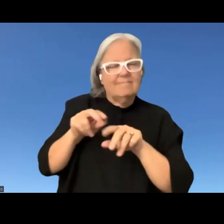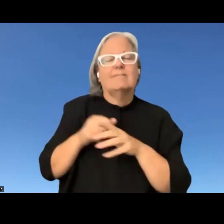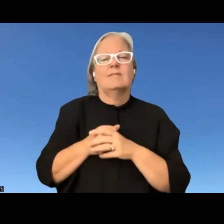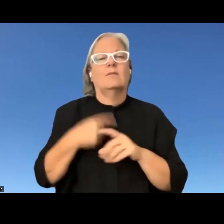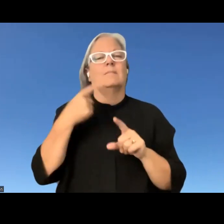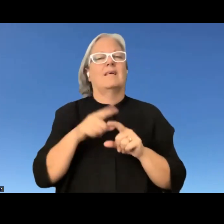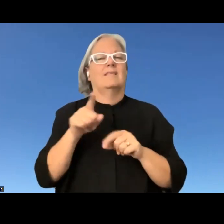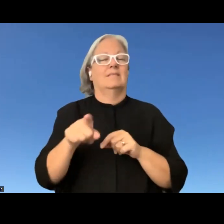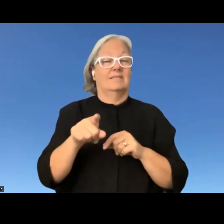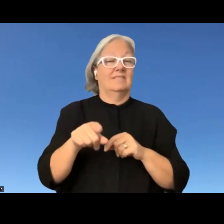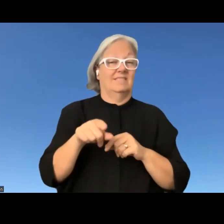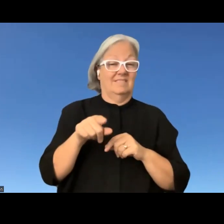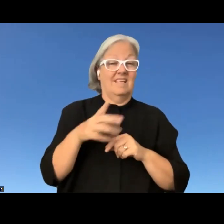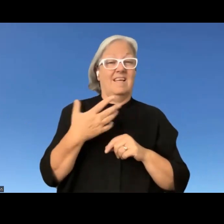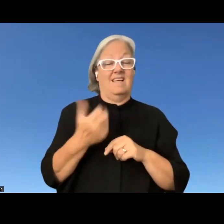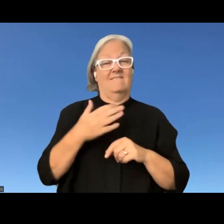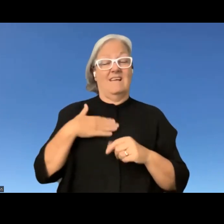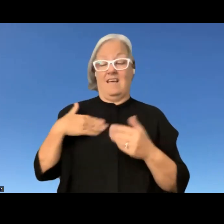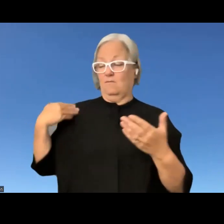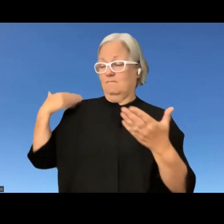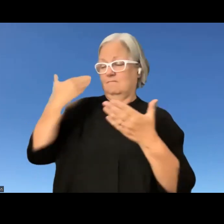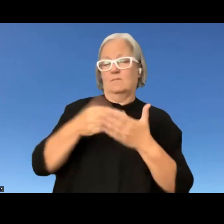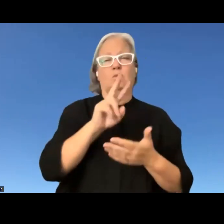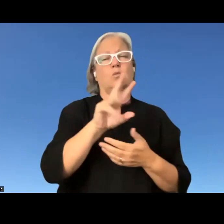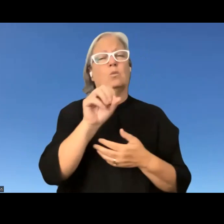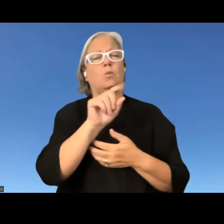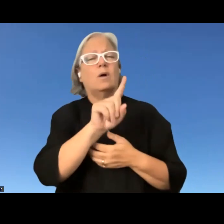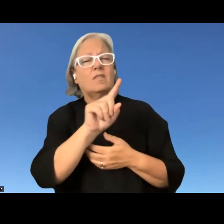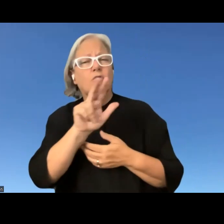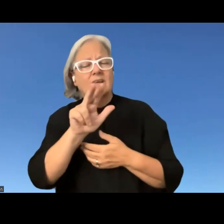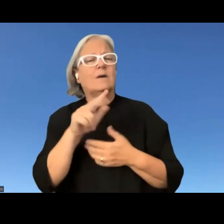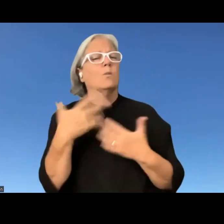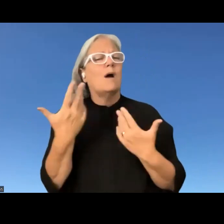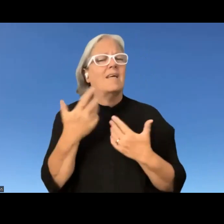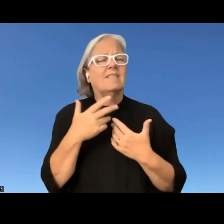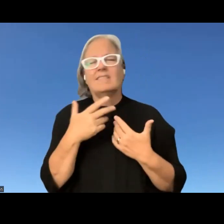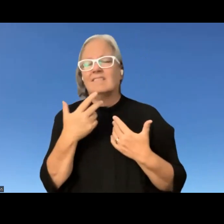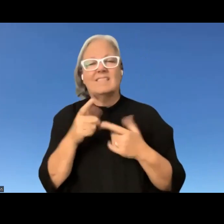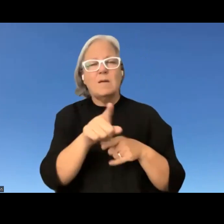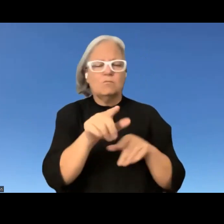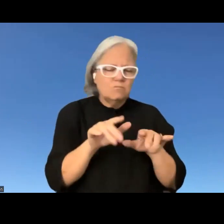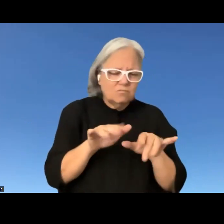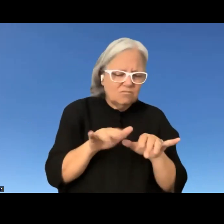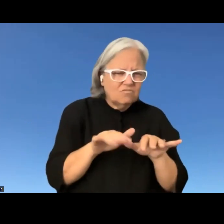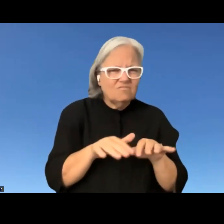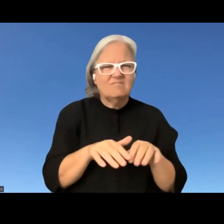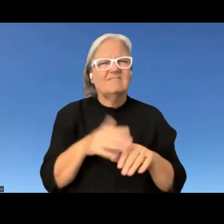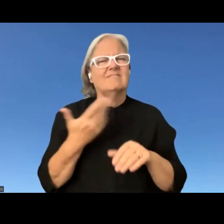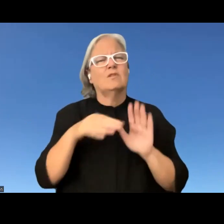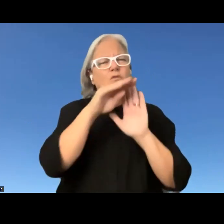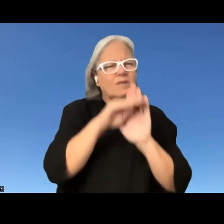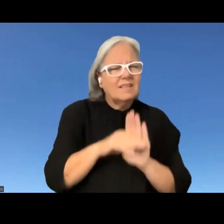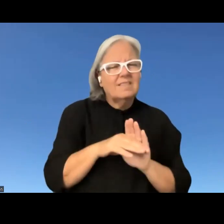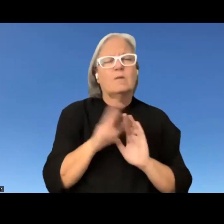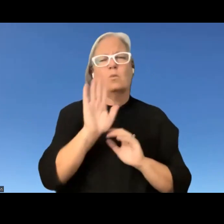since 2013. You can look up all the awardees with keywords, with some filter criteria, geographical area,